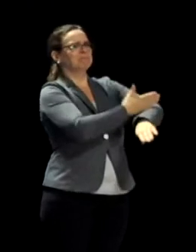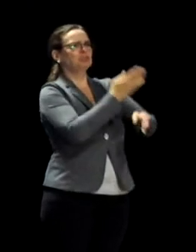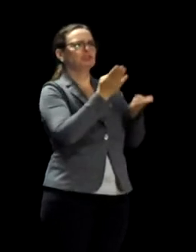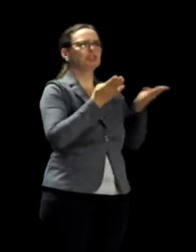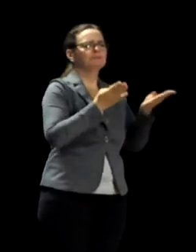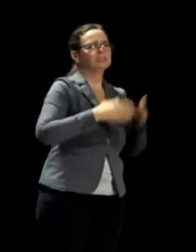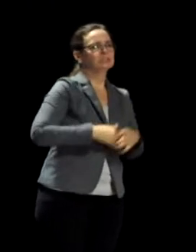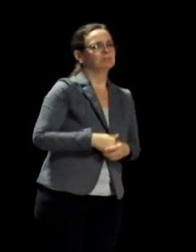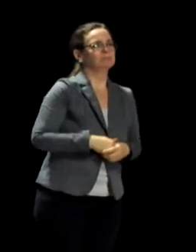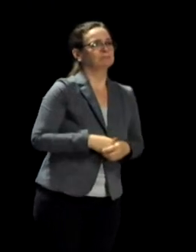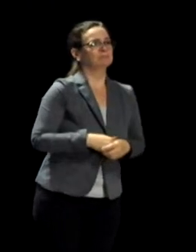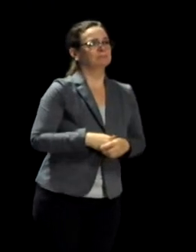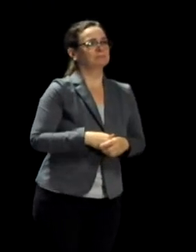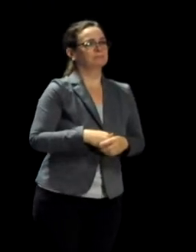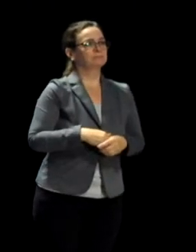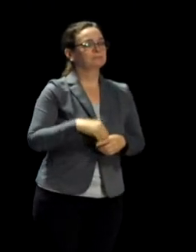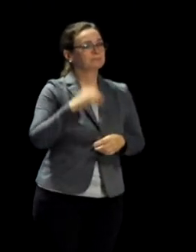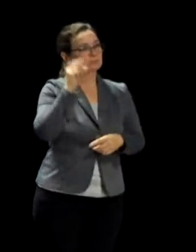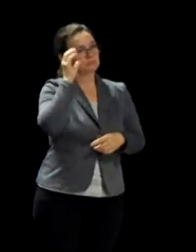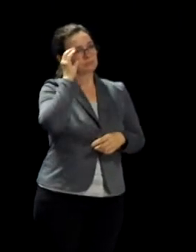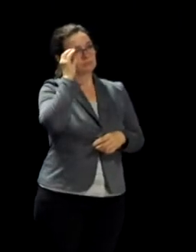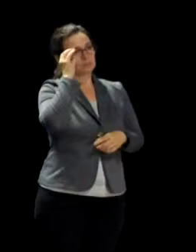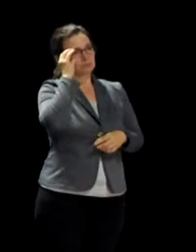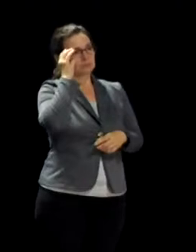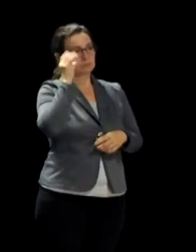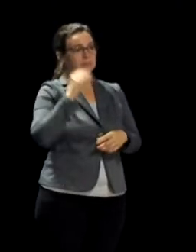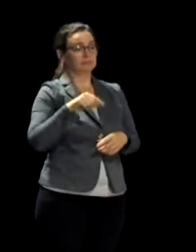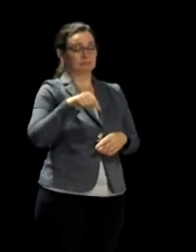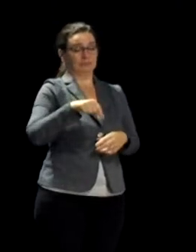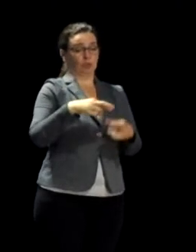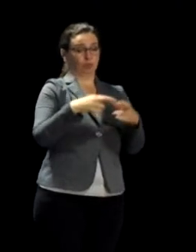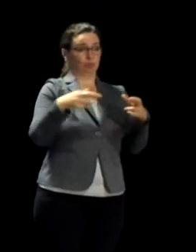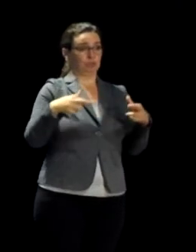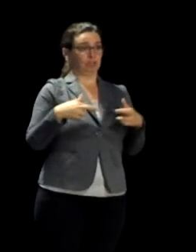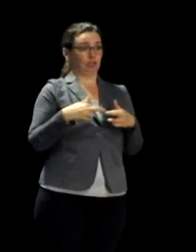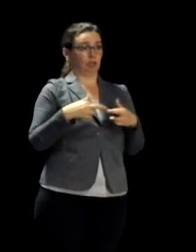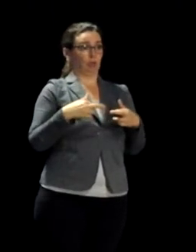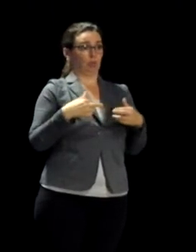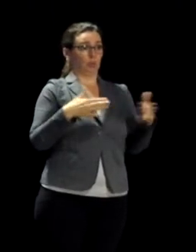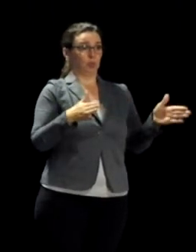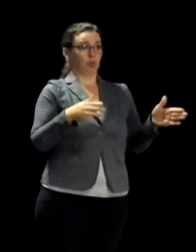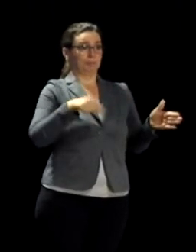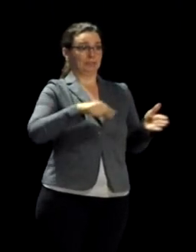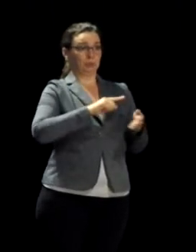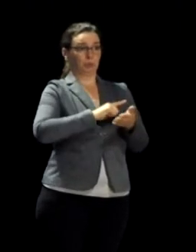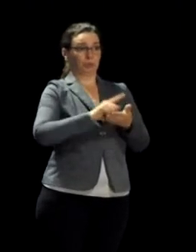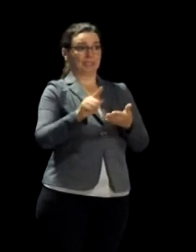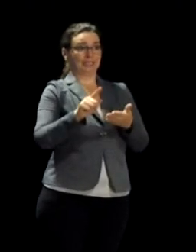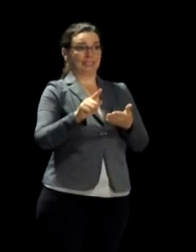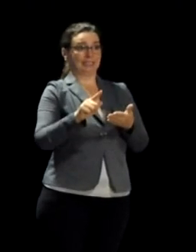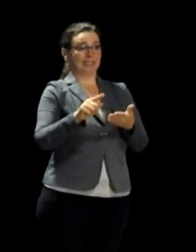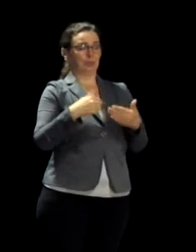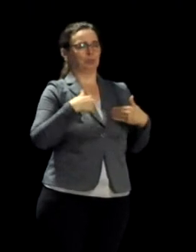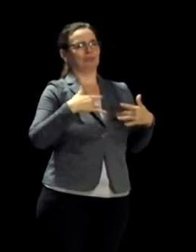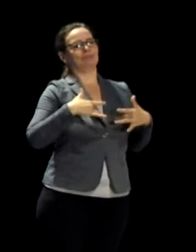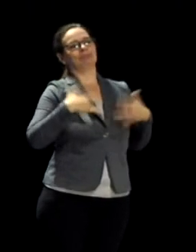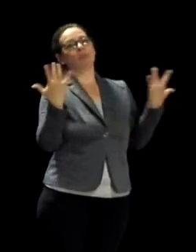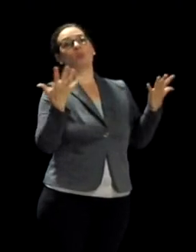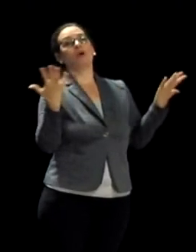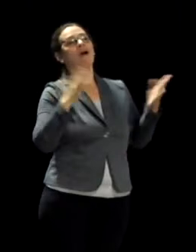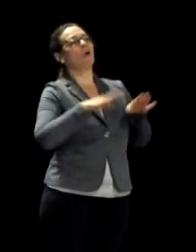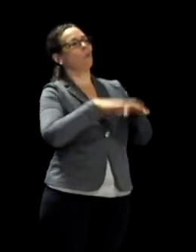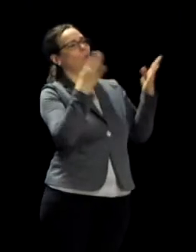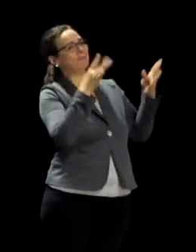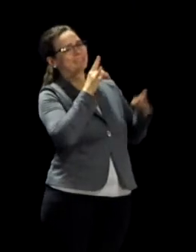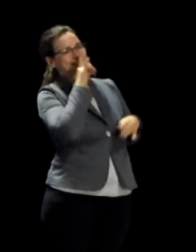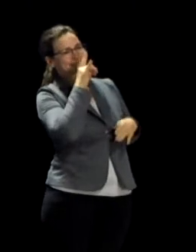week? Well, we were happy with getting Destiny open, certainly Great Northern Mall, a lot of small